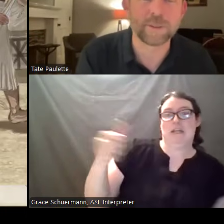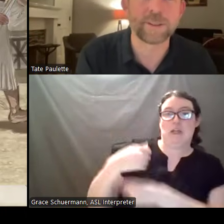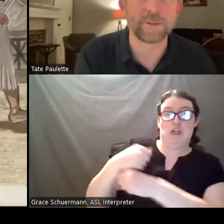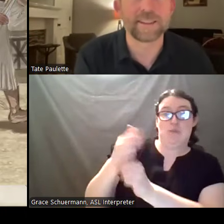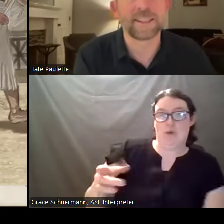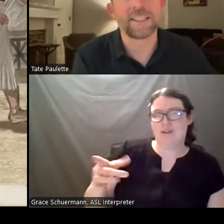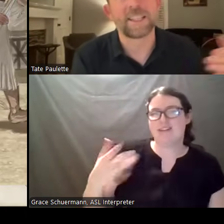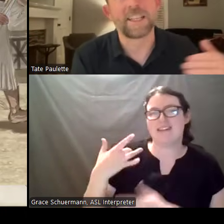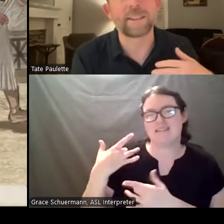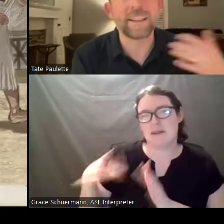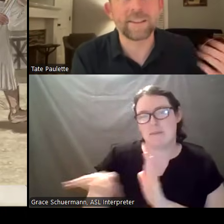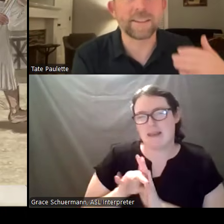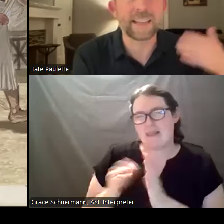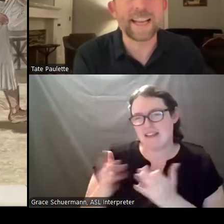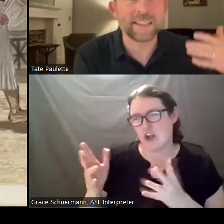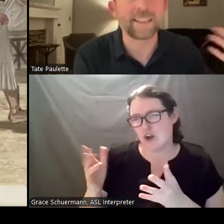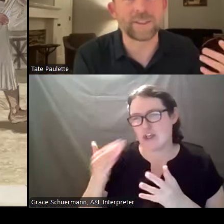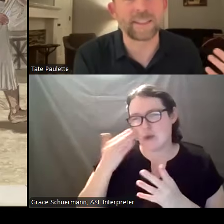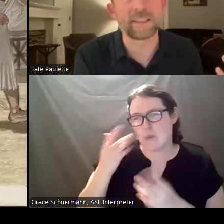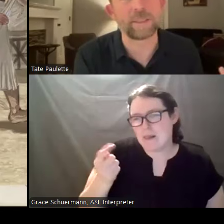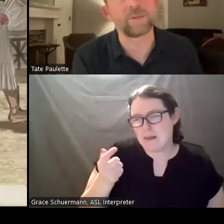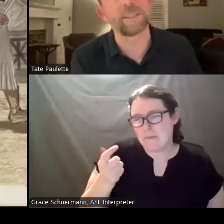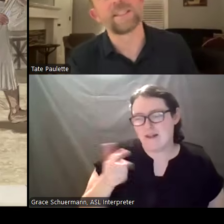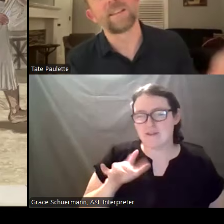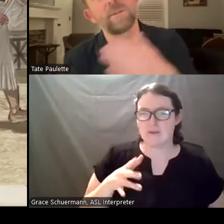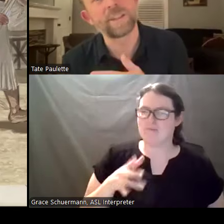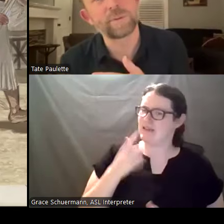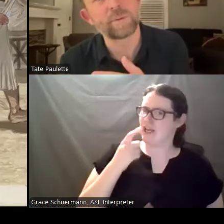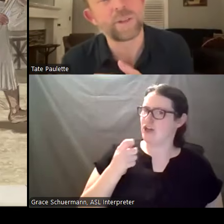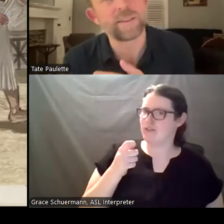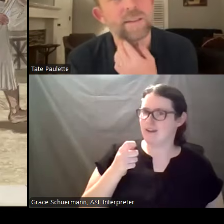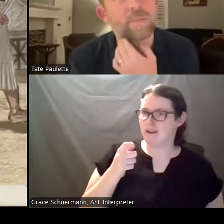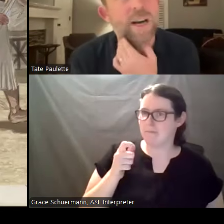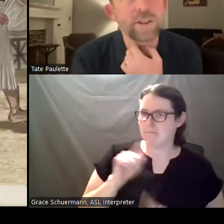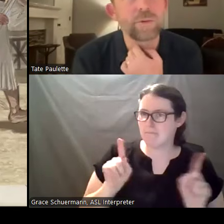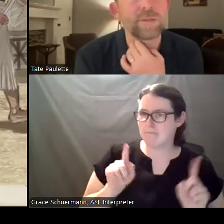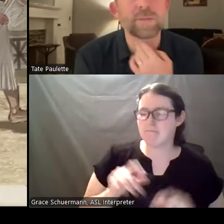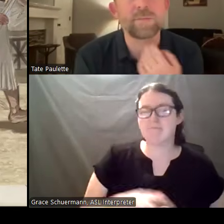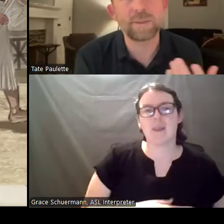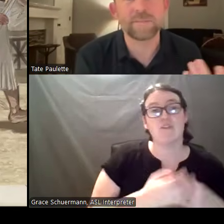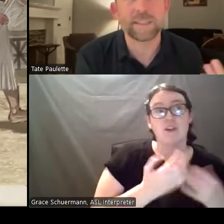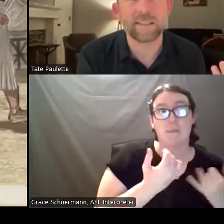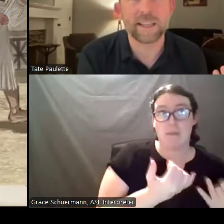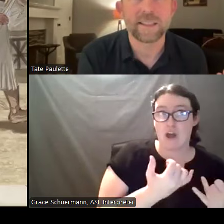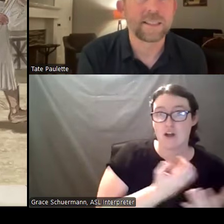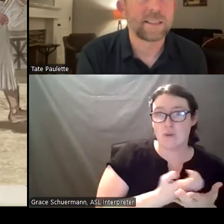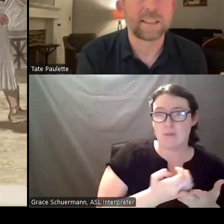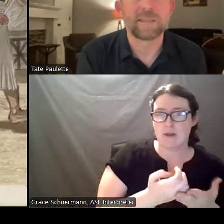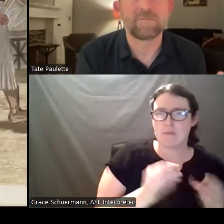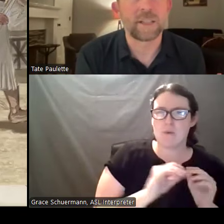somewhat familiar with. But that added an interesting element to it. The one that we brewed on the modern equipment was maybe something